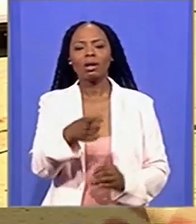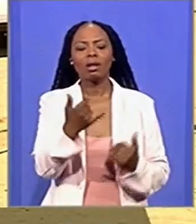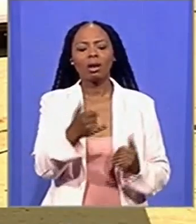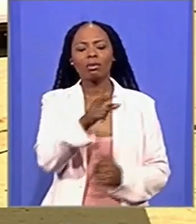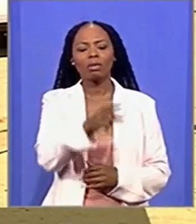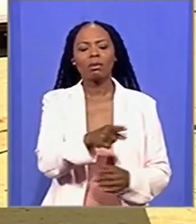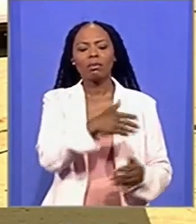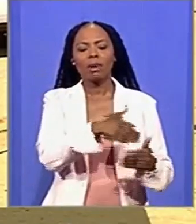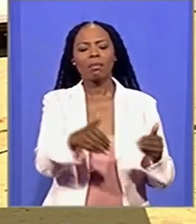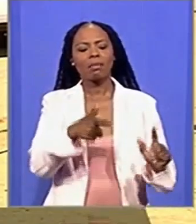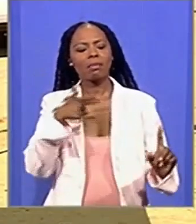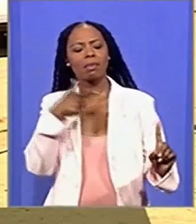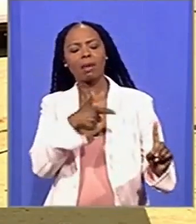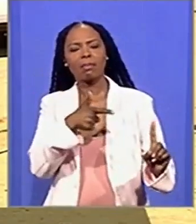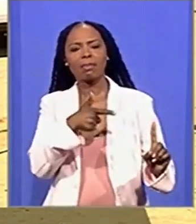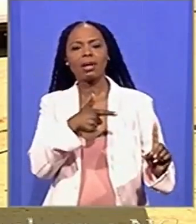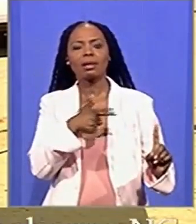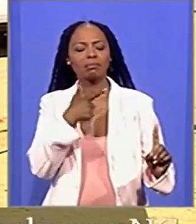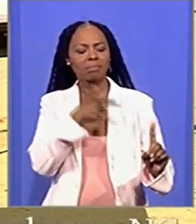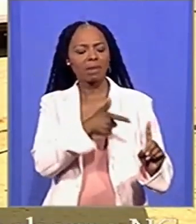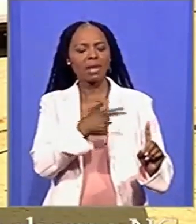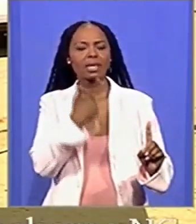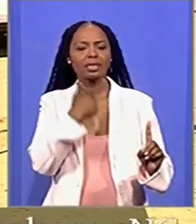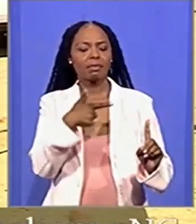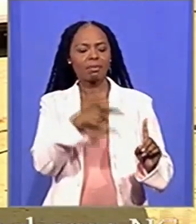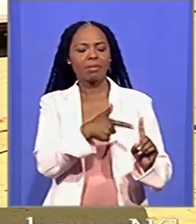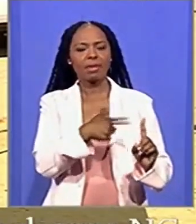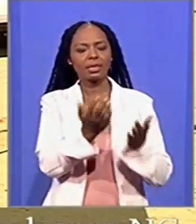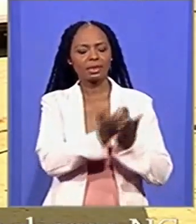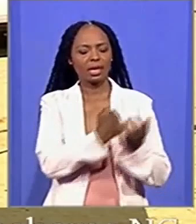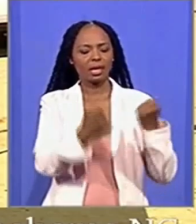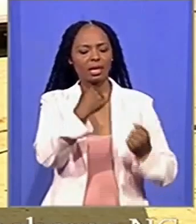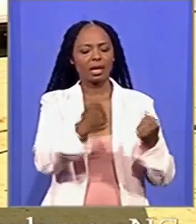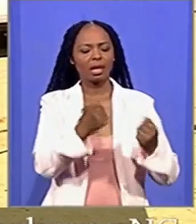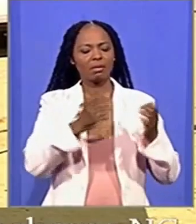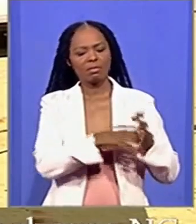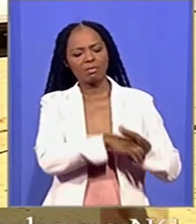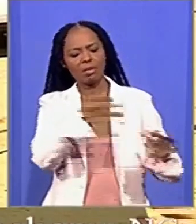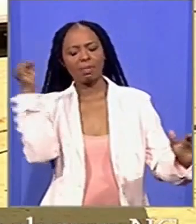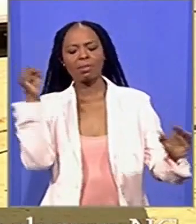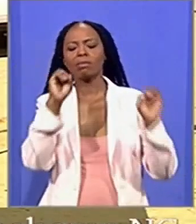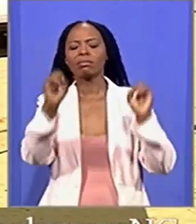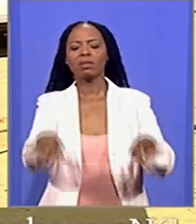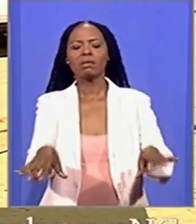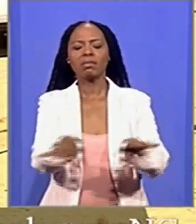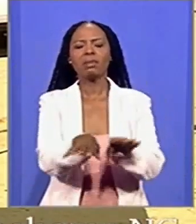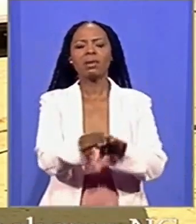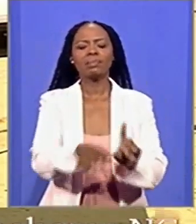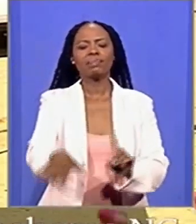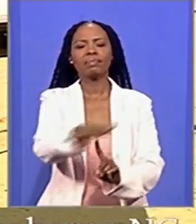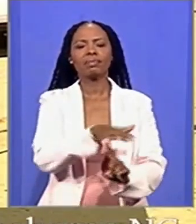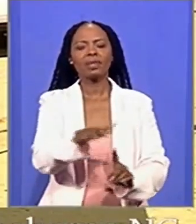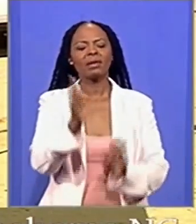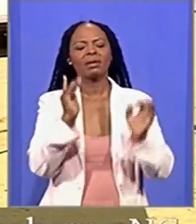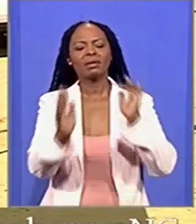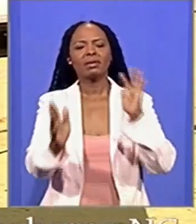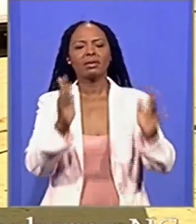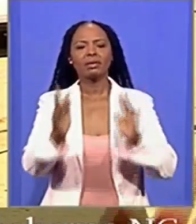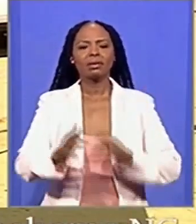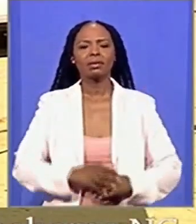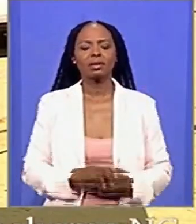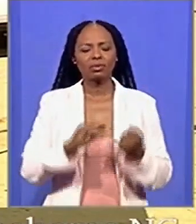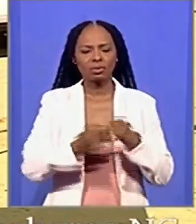mo ntshetsa ditlhobolo ba re ba tsa koloi ya gagwe ba mo hunela ba mo latlhela mo nageng. So from there Irelandsa try go recover koloi ya